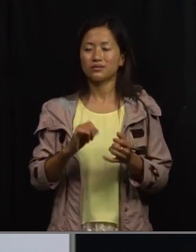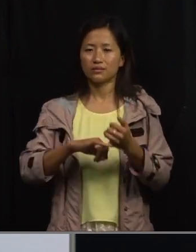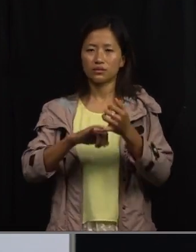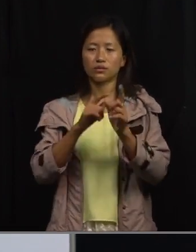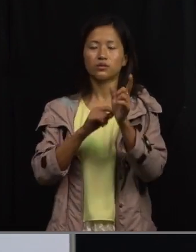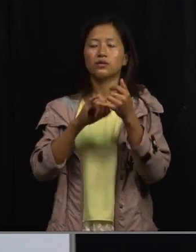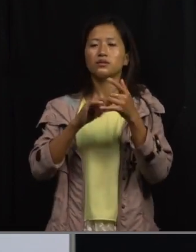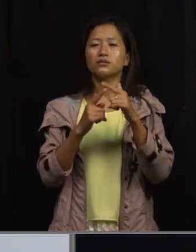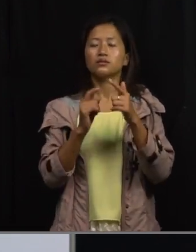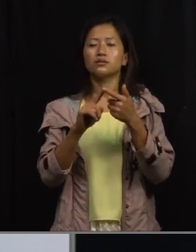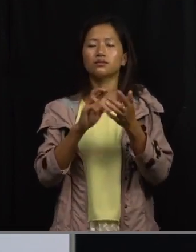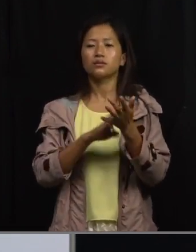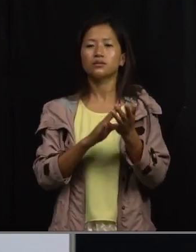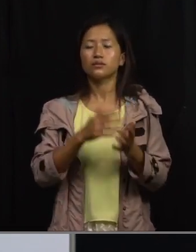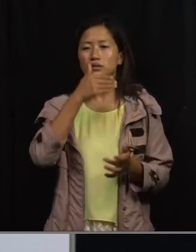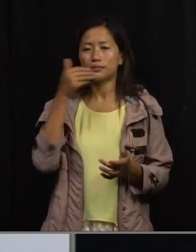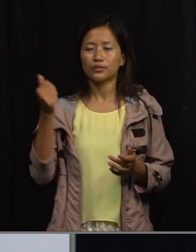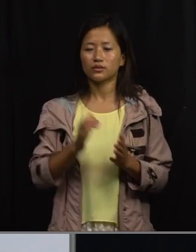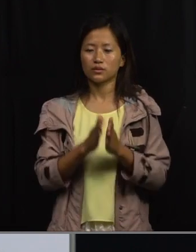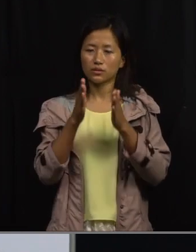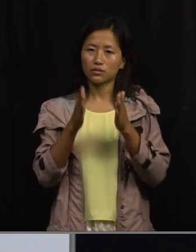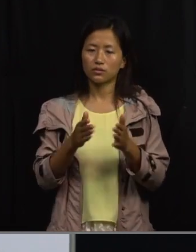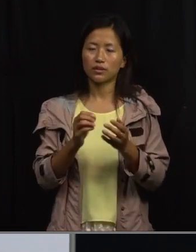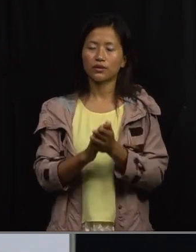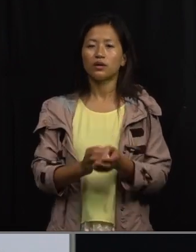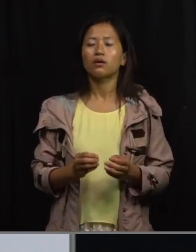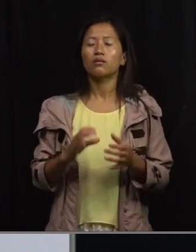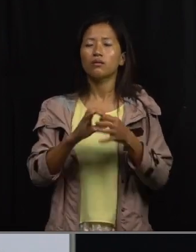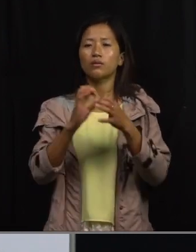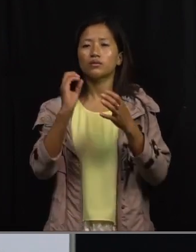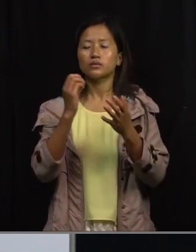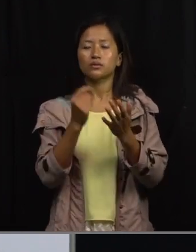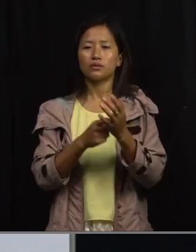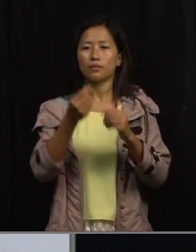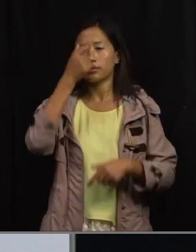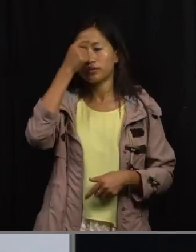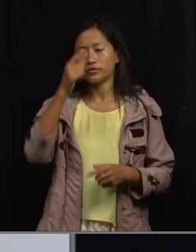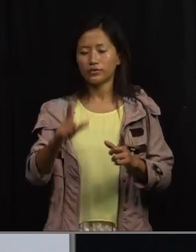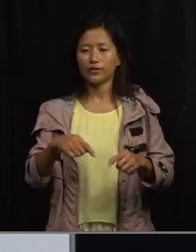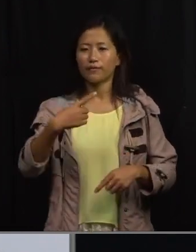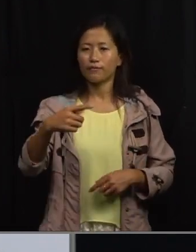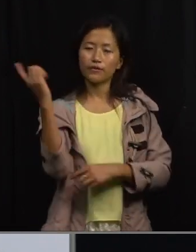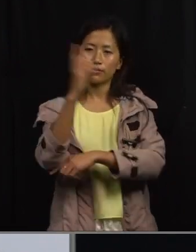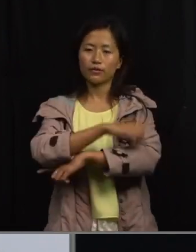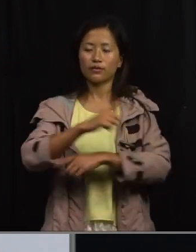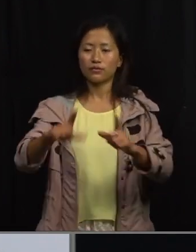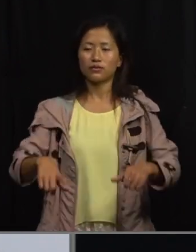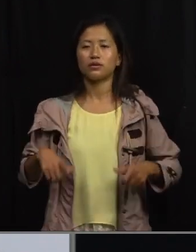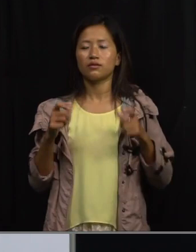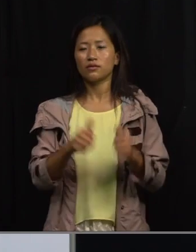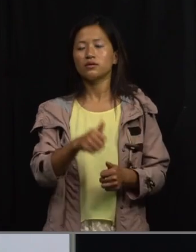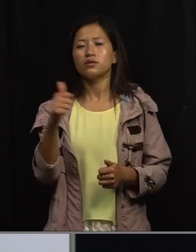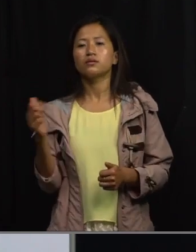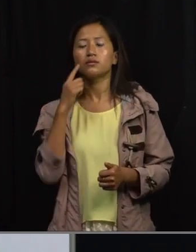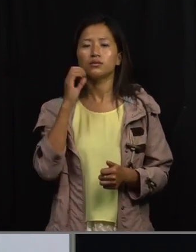system. Why? Because it was best suited to cope up with the problems of everyday life. And another